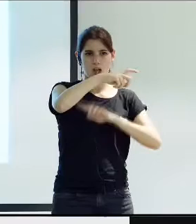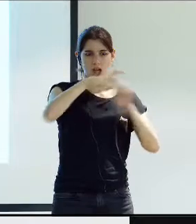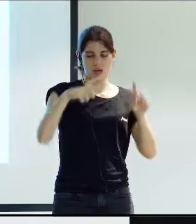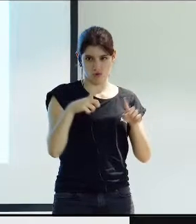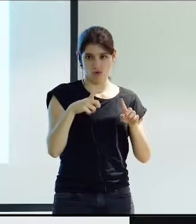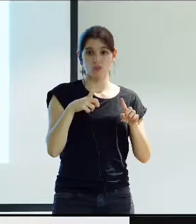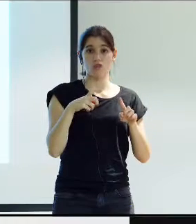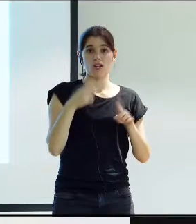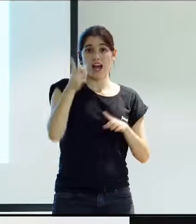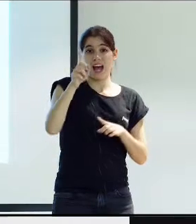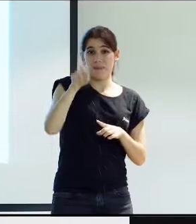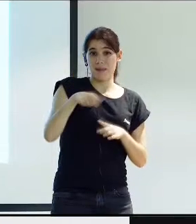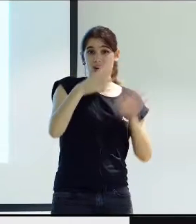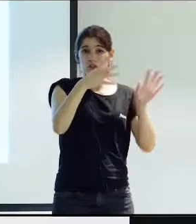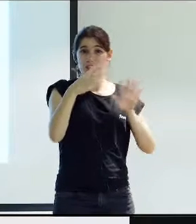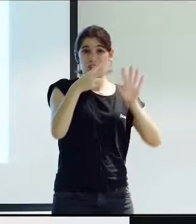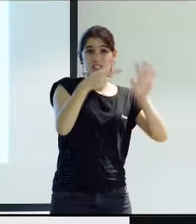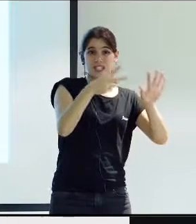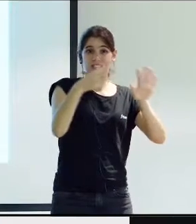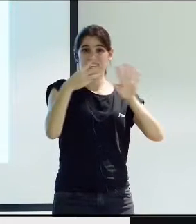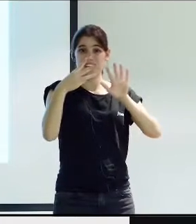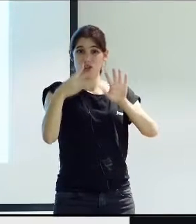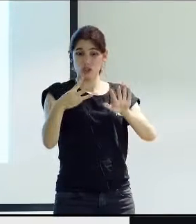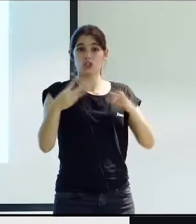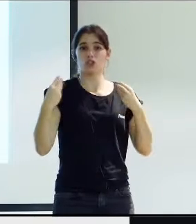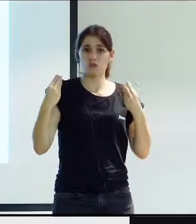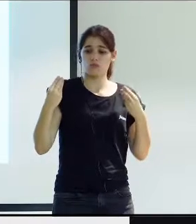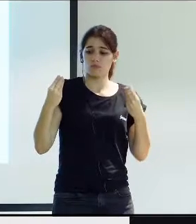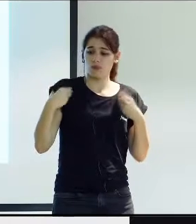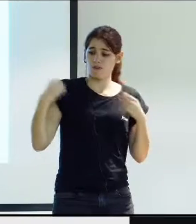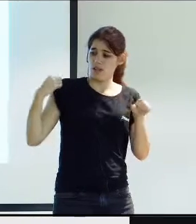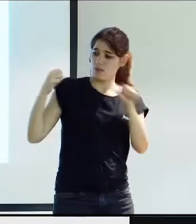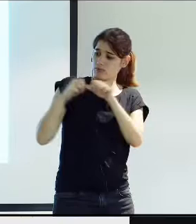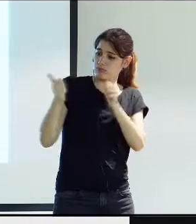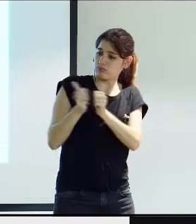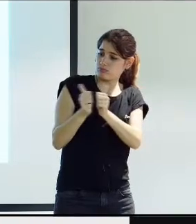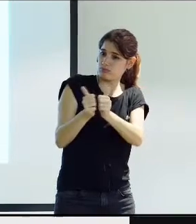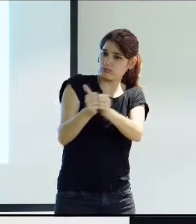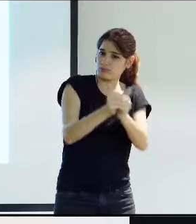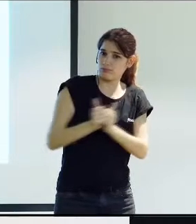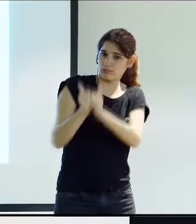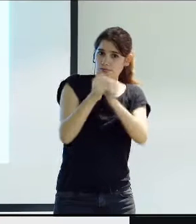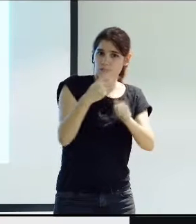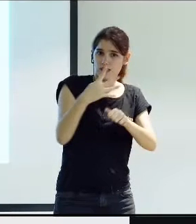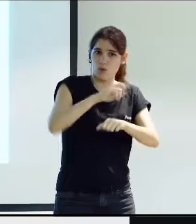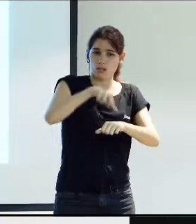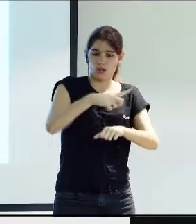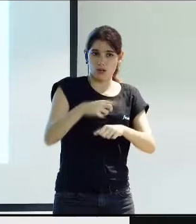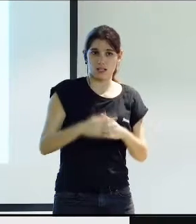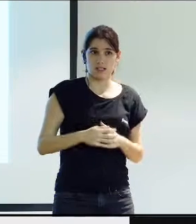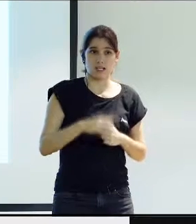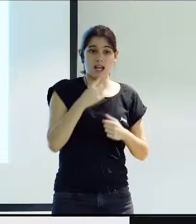think that the right word is released from living in institutions.